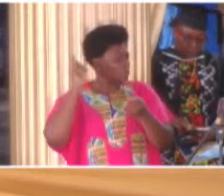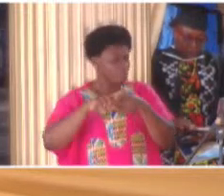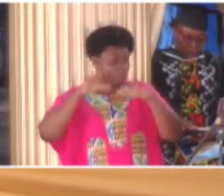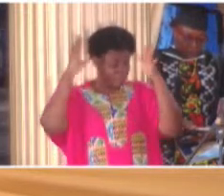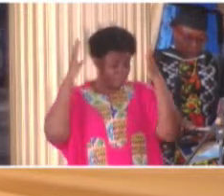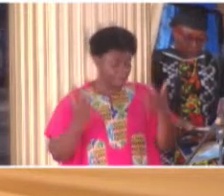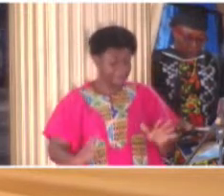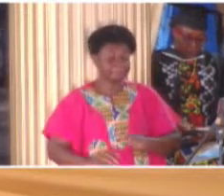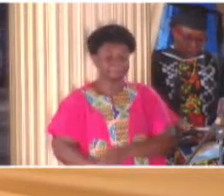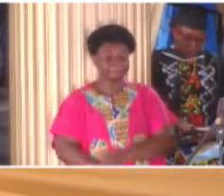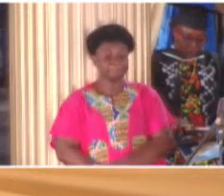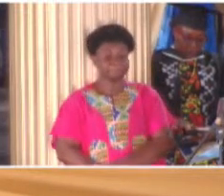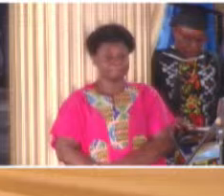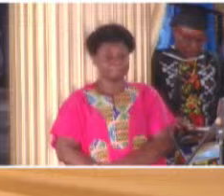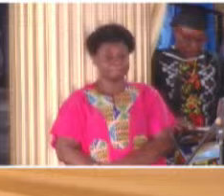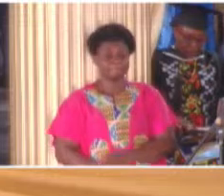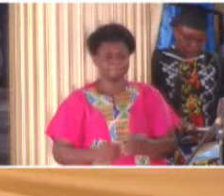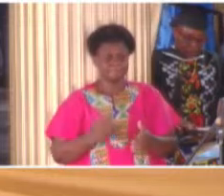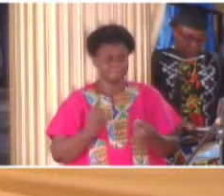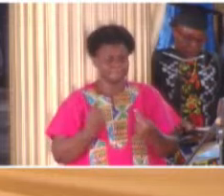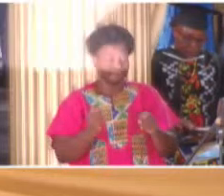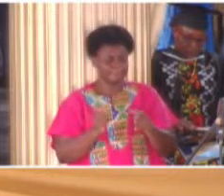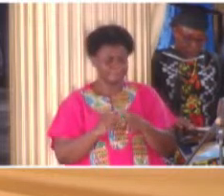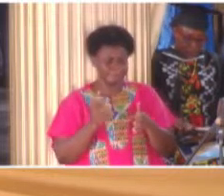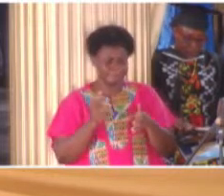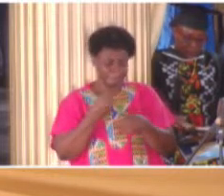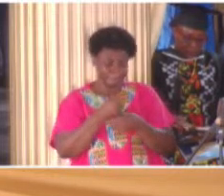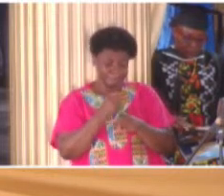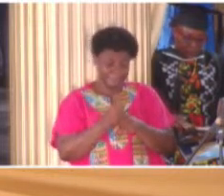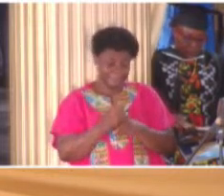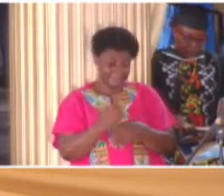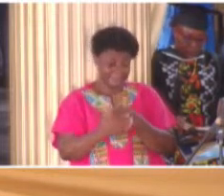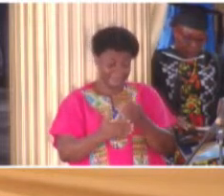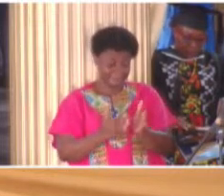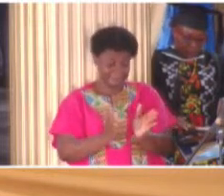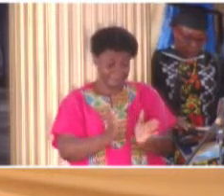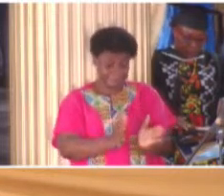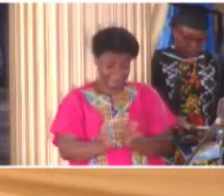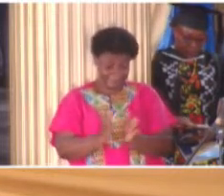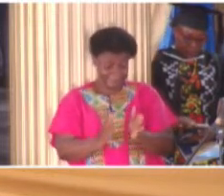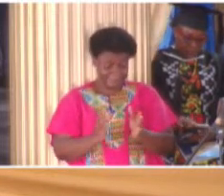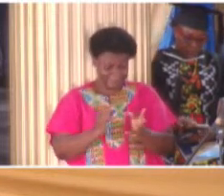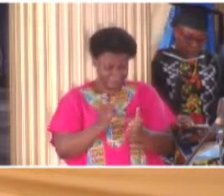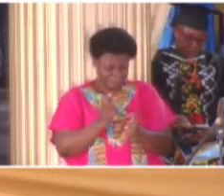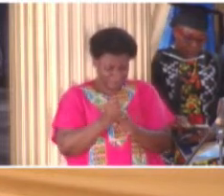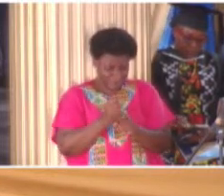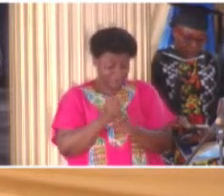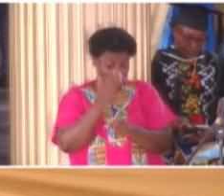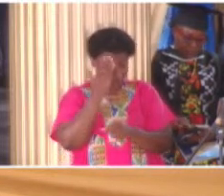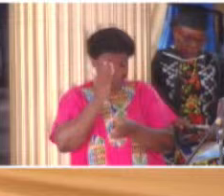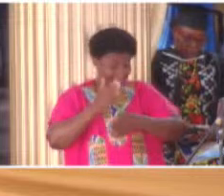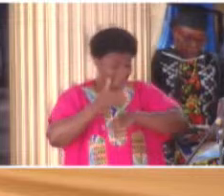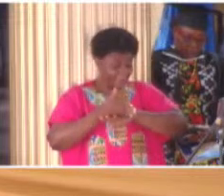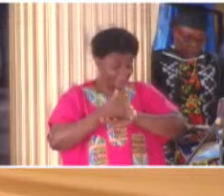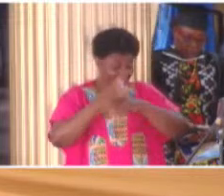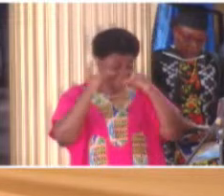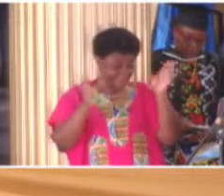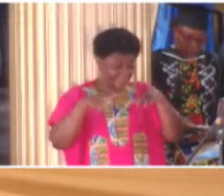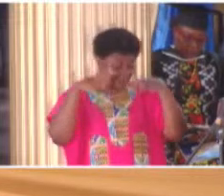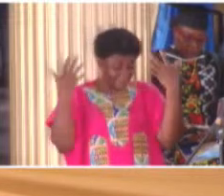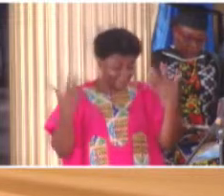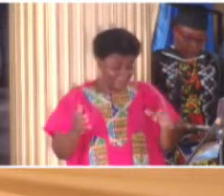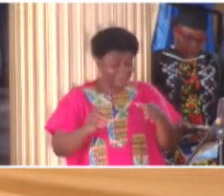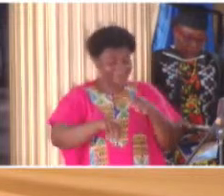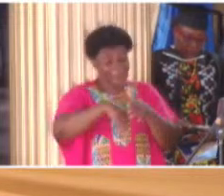over. We will do our best to keep the proceedings as short as possible so that after the ceremony ends, you can go